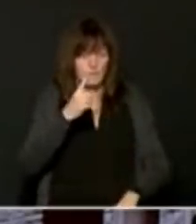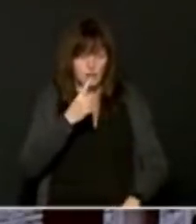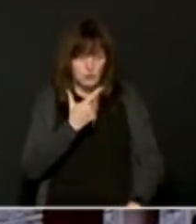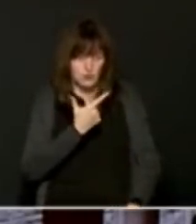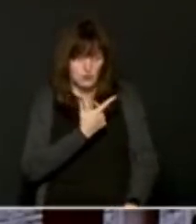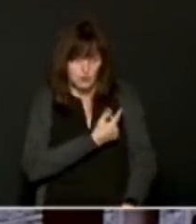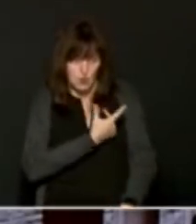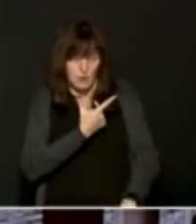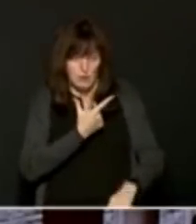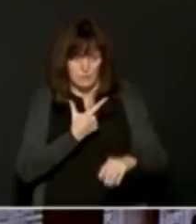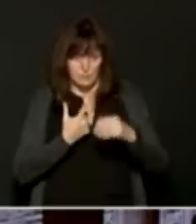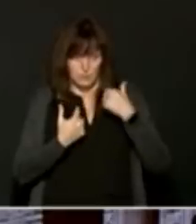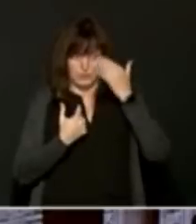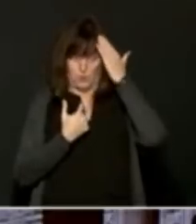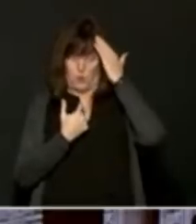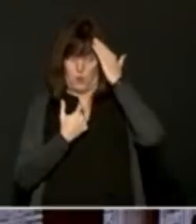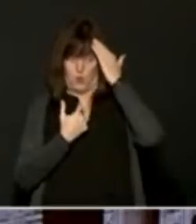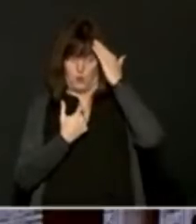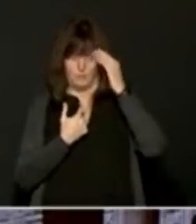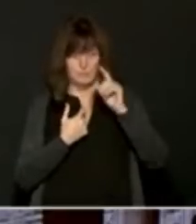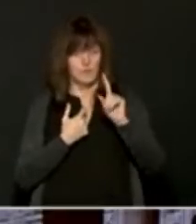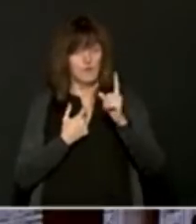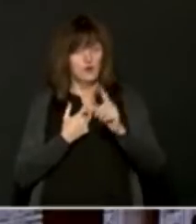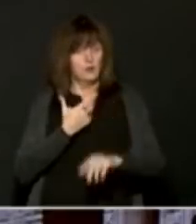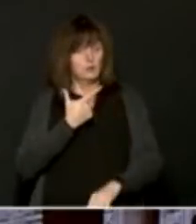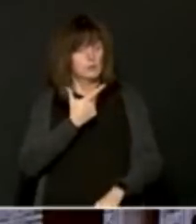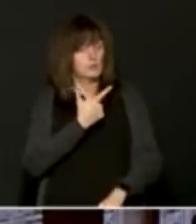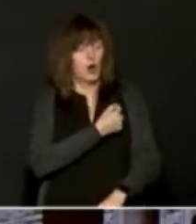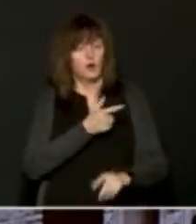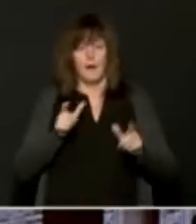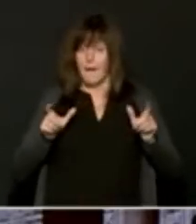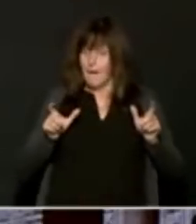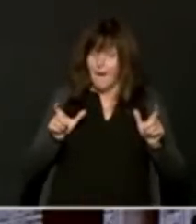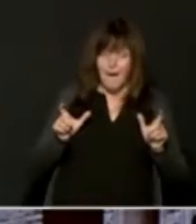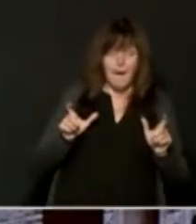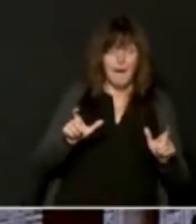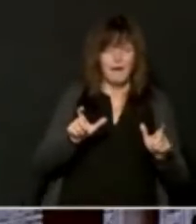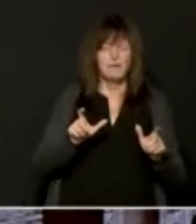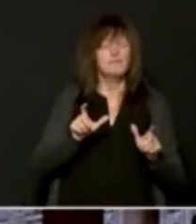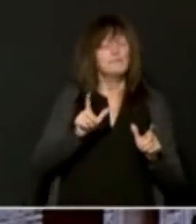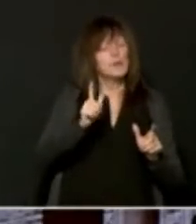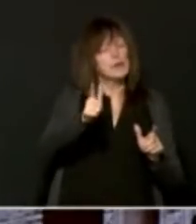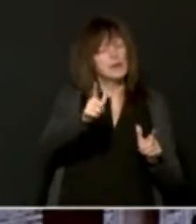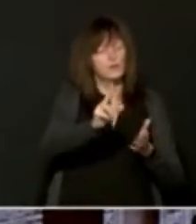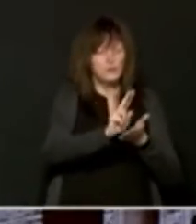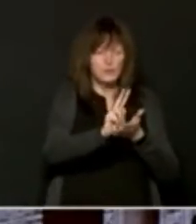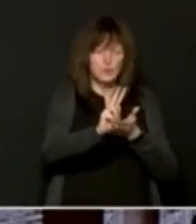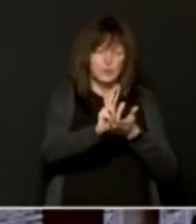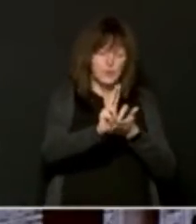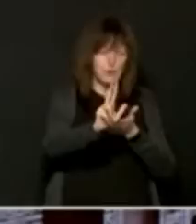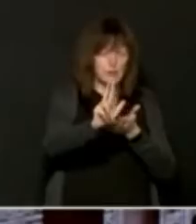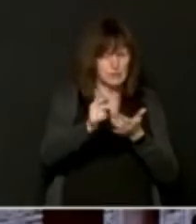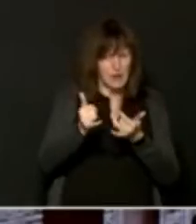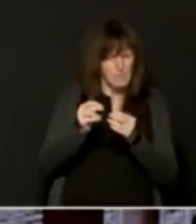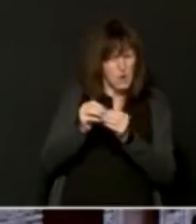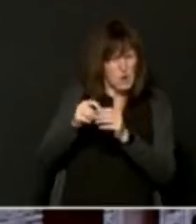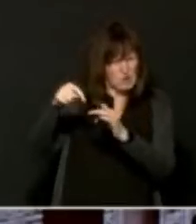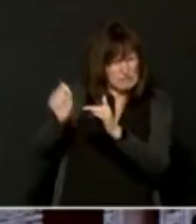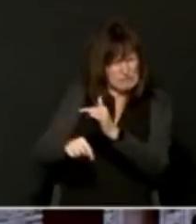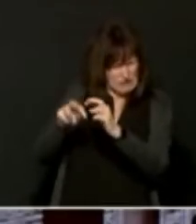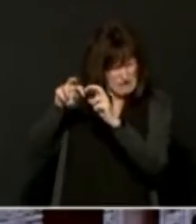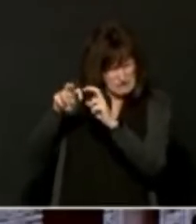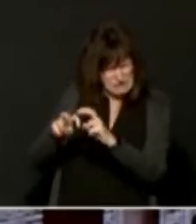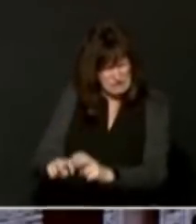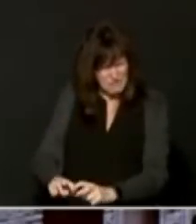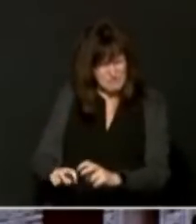begin till about 14 days. And some of the newer information is suggesting it may be even longer after the 14 days. And clearly